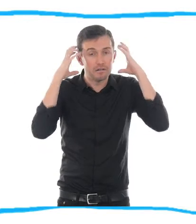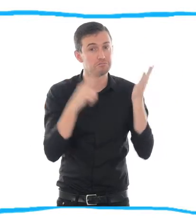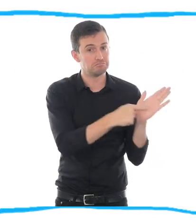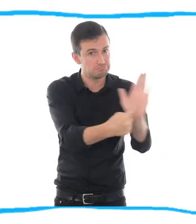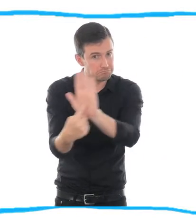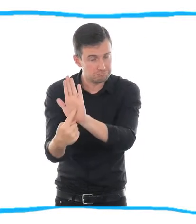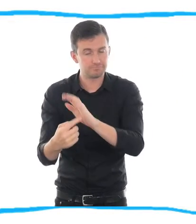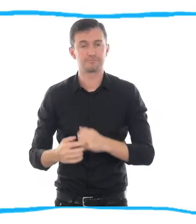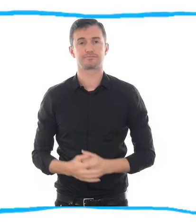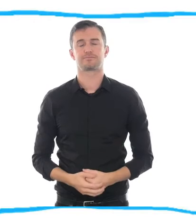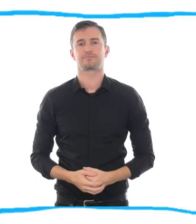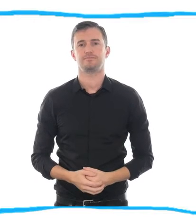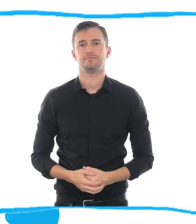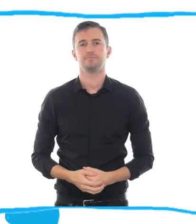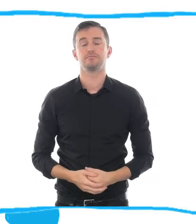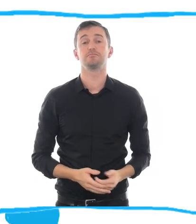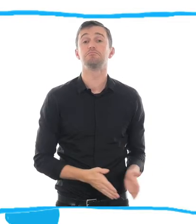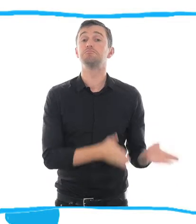of documents, such as an audio version.